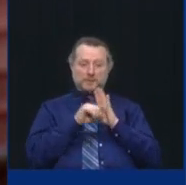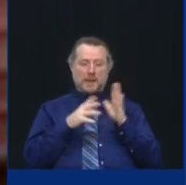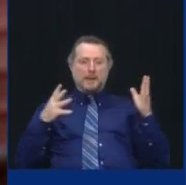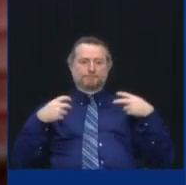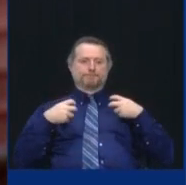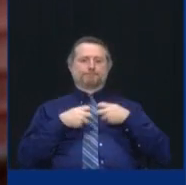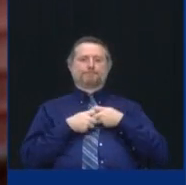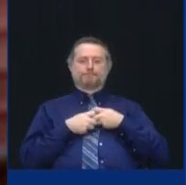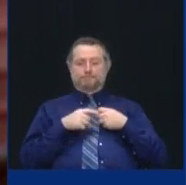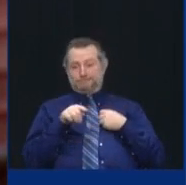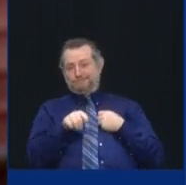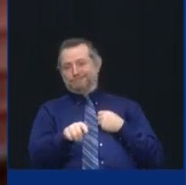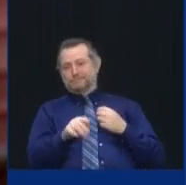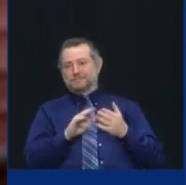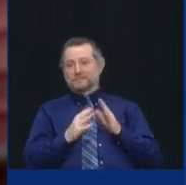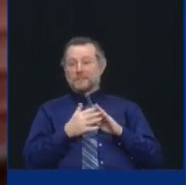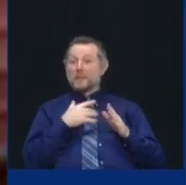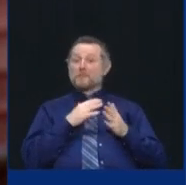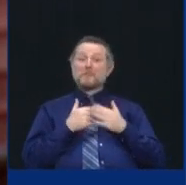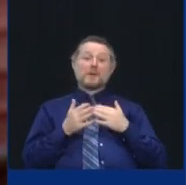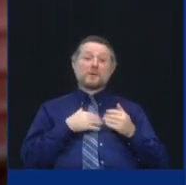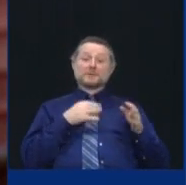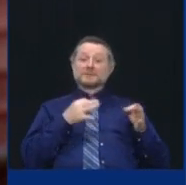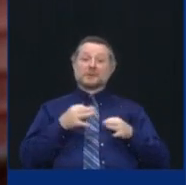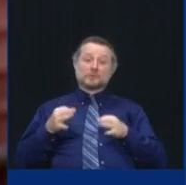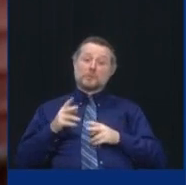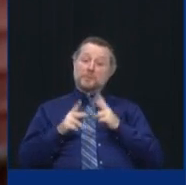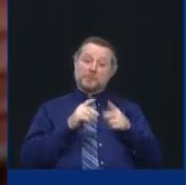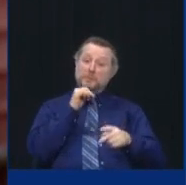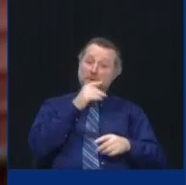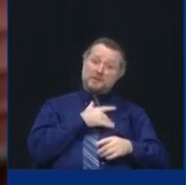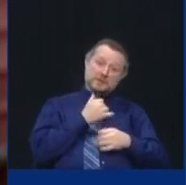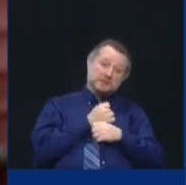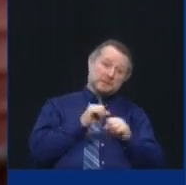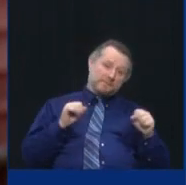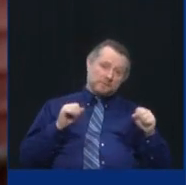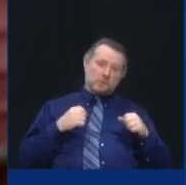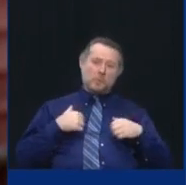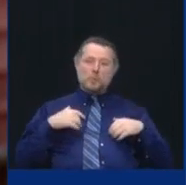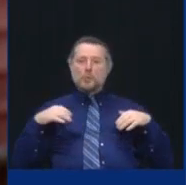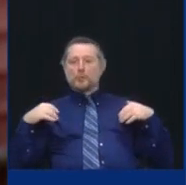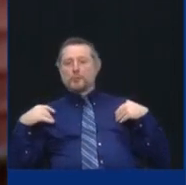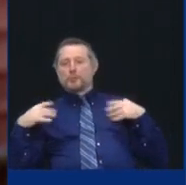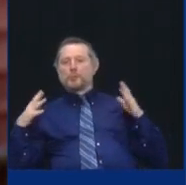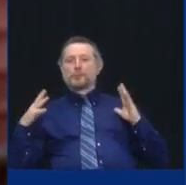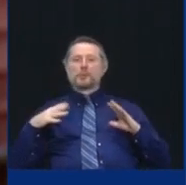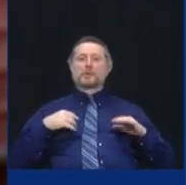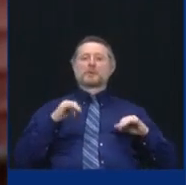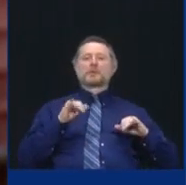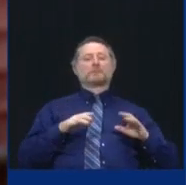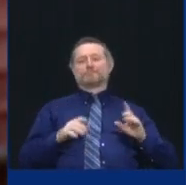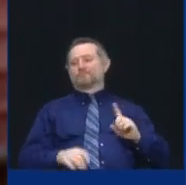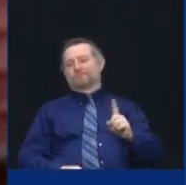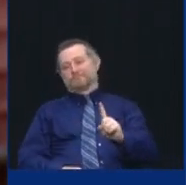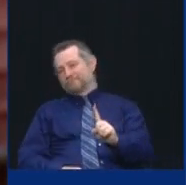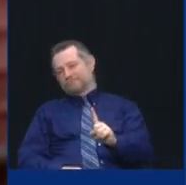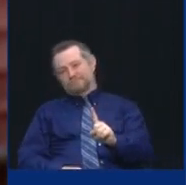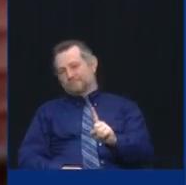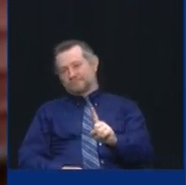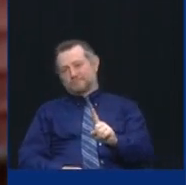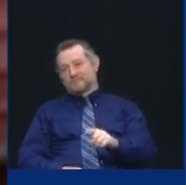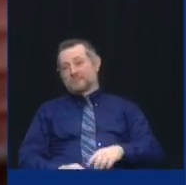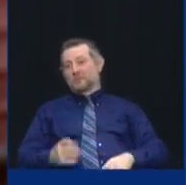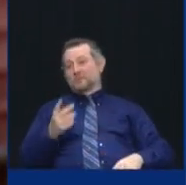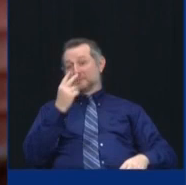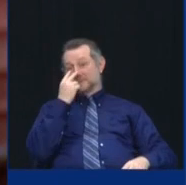do, if people don't feel safe, it's not going to be enough. You look at the trajectory of the city's